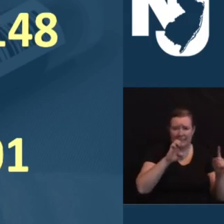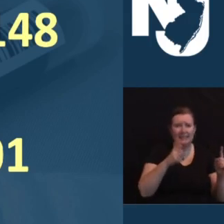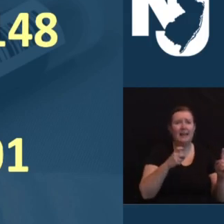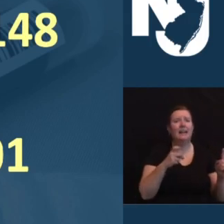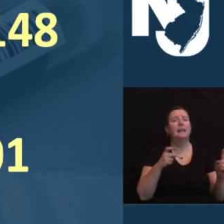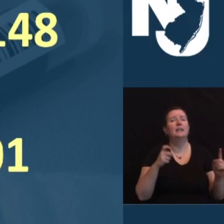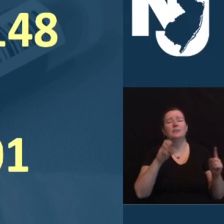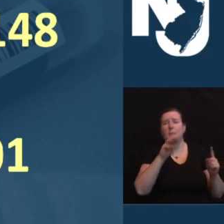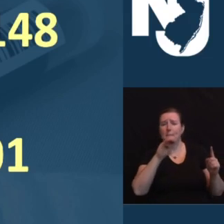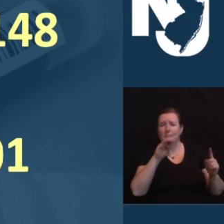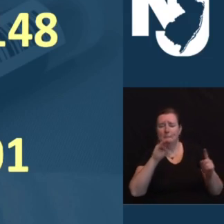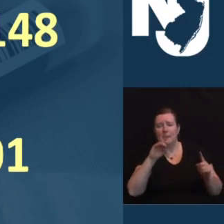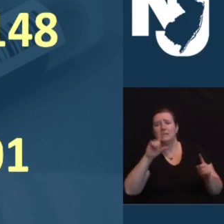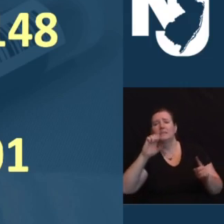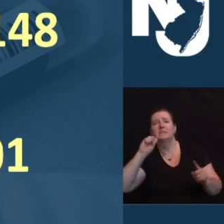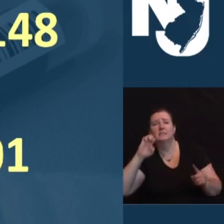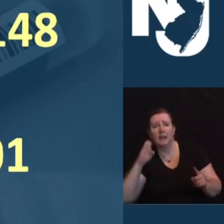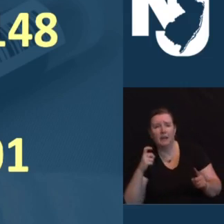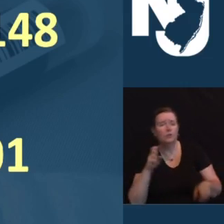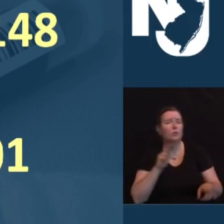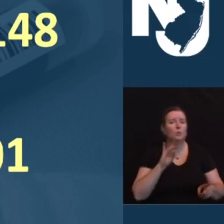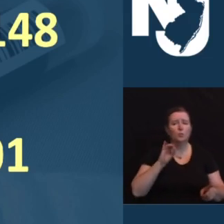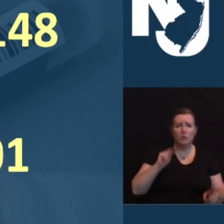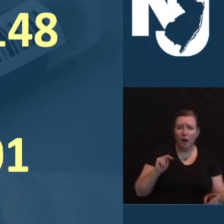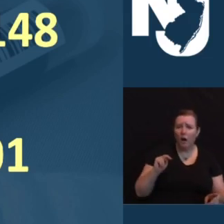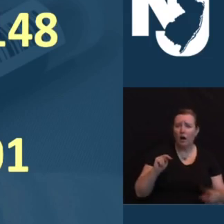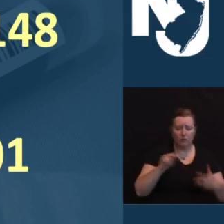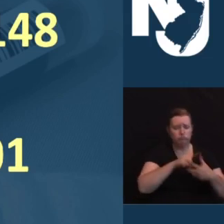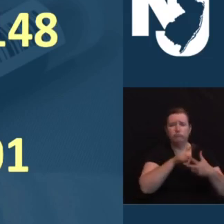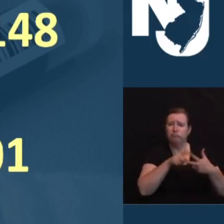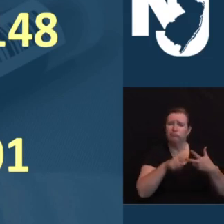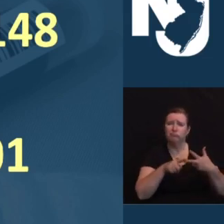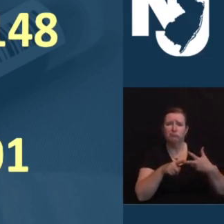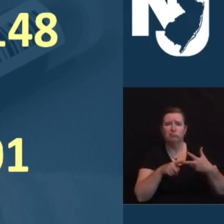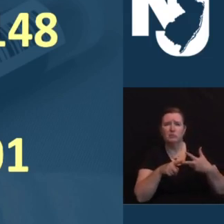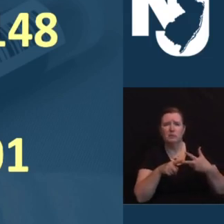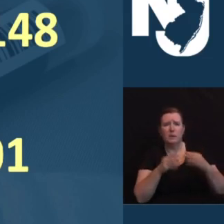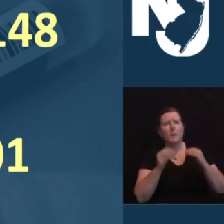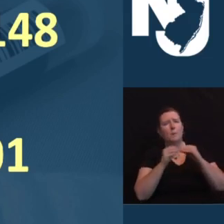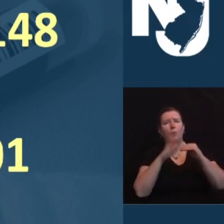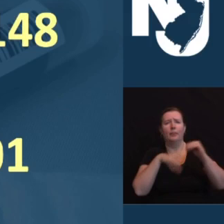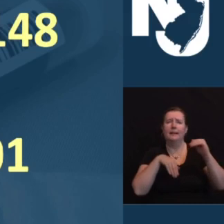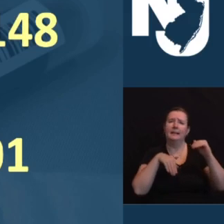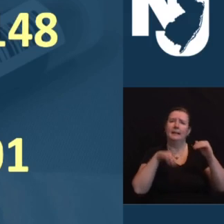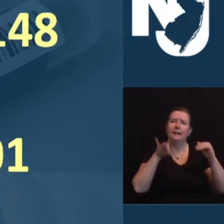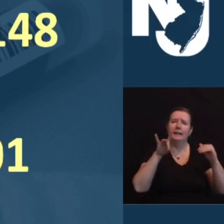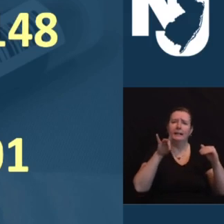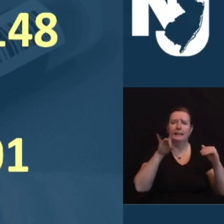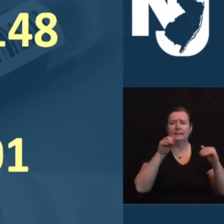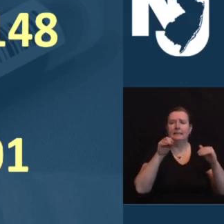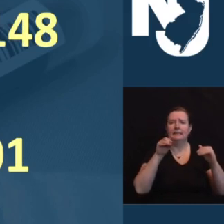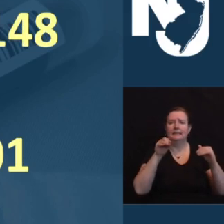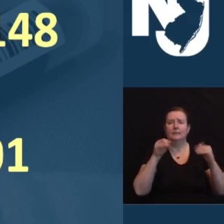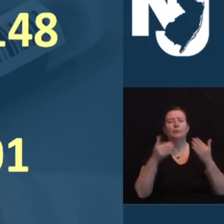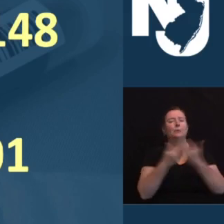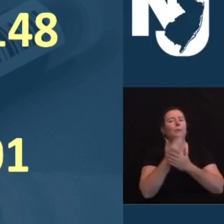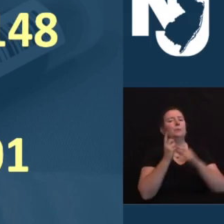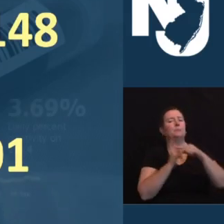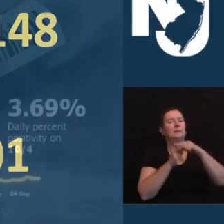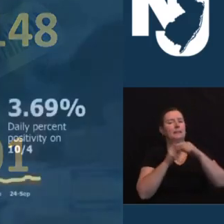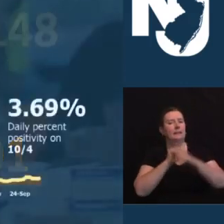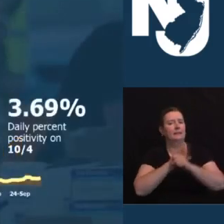and Union counties all also reported more than 80 additional cases each. The